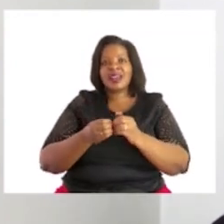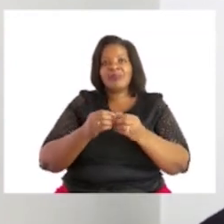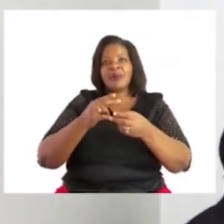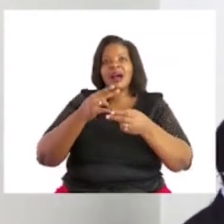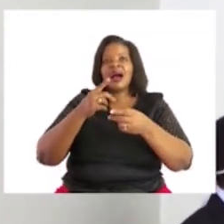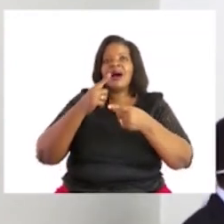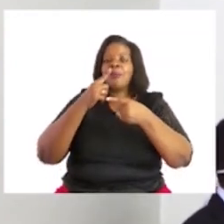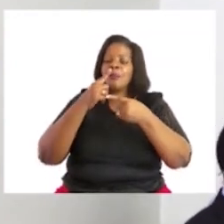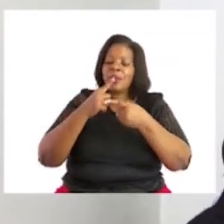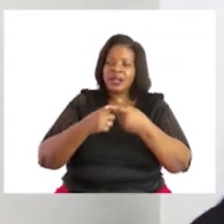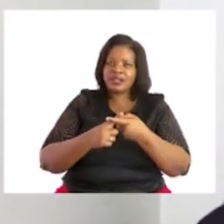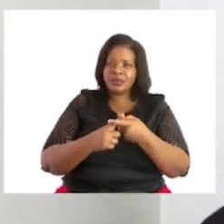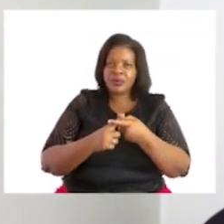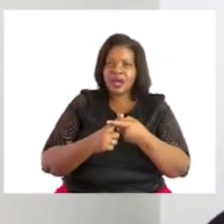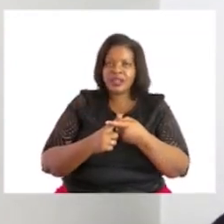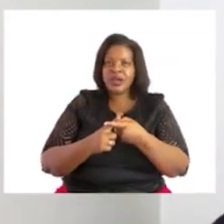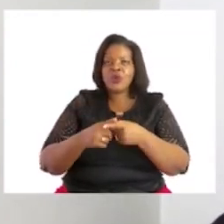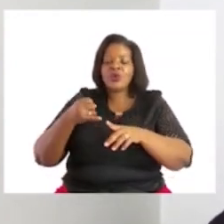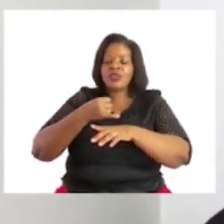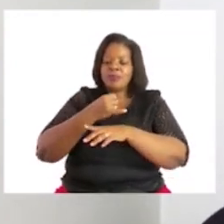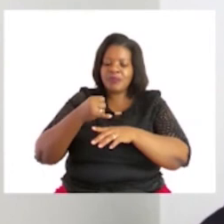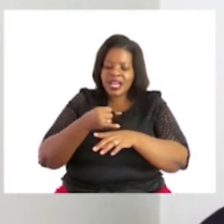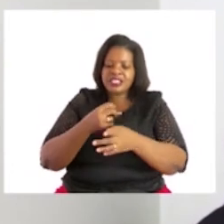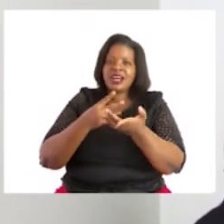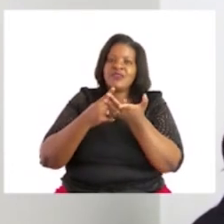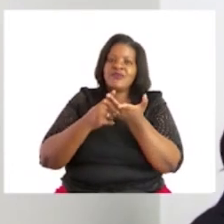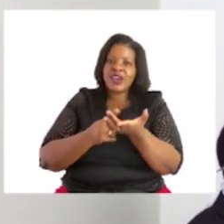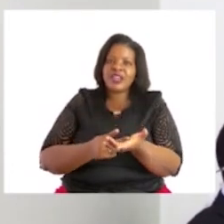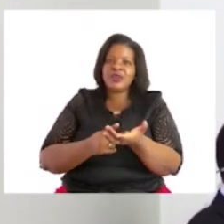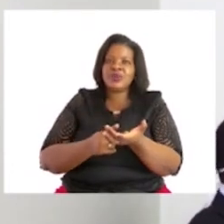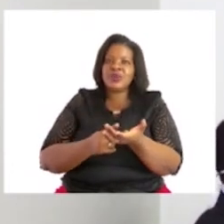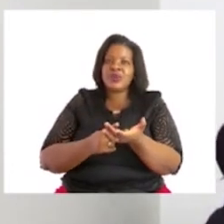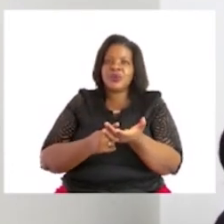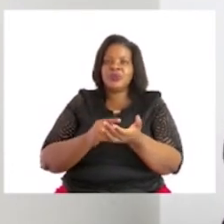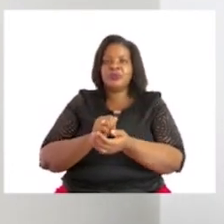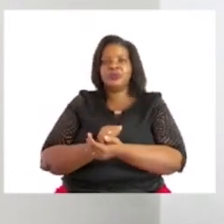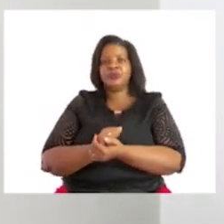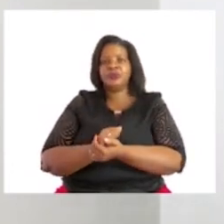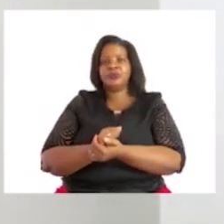multiplied by its place value in numeric form.